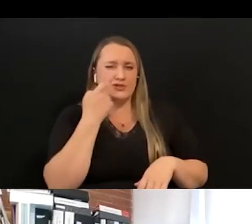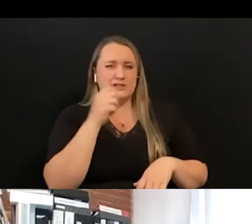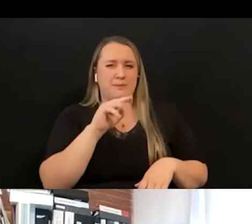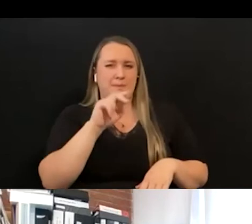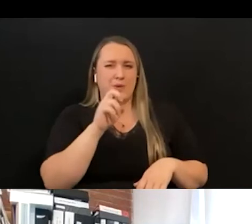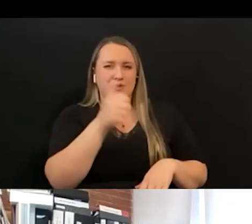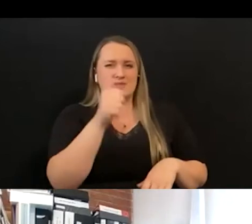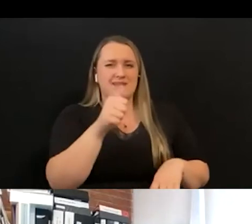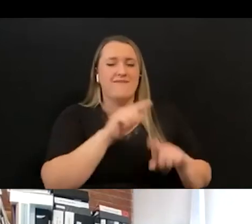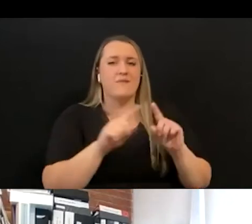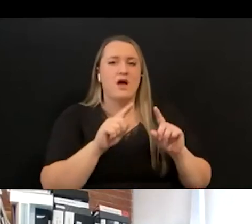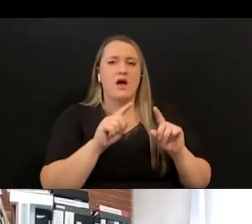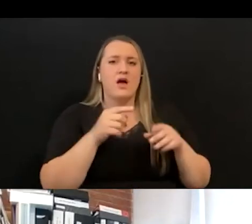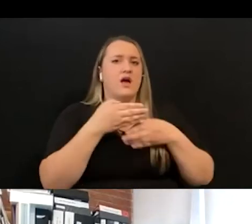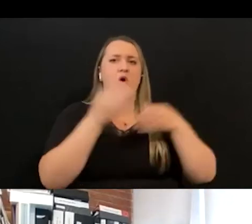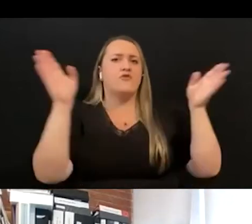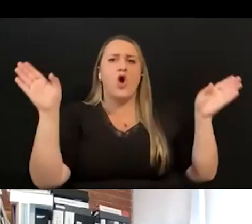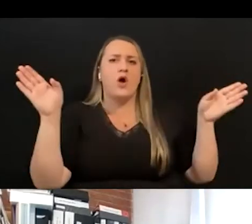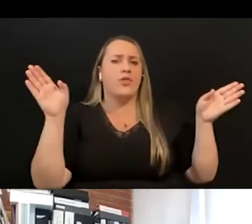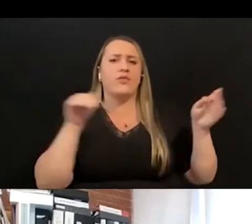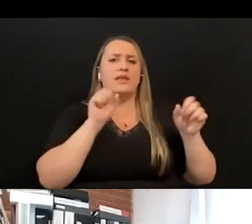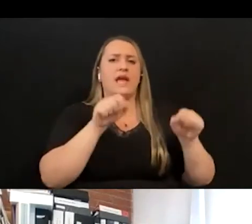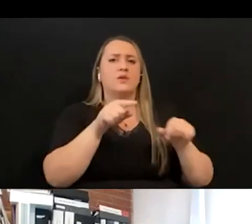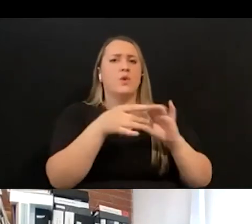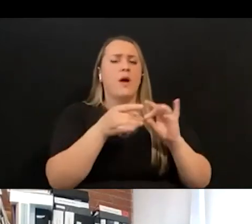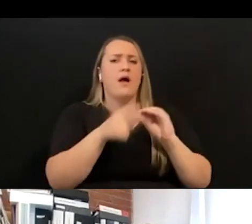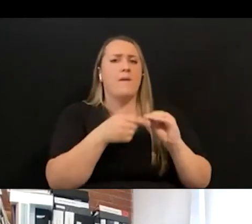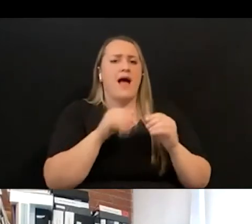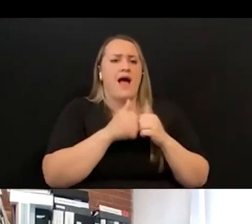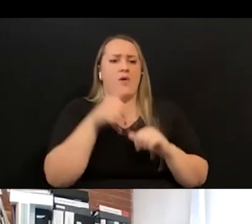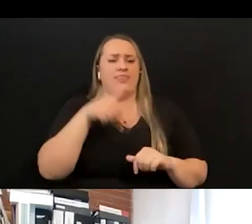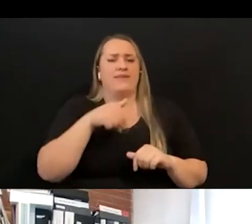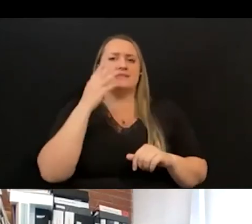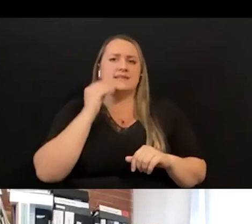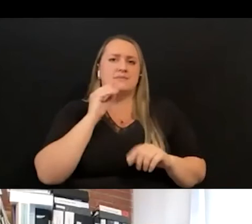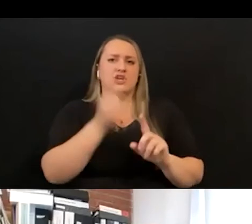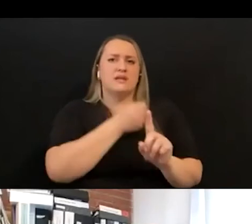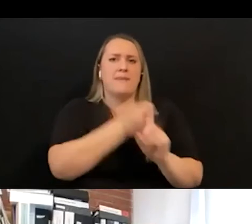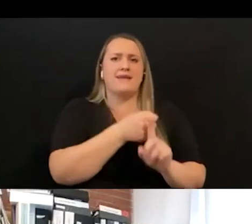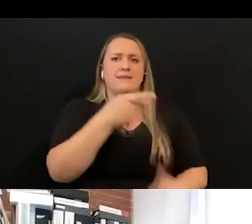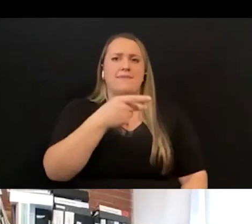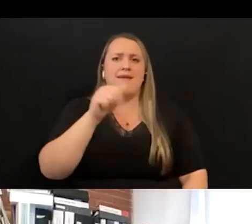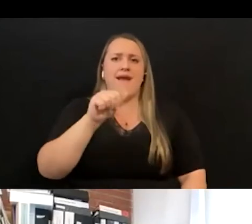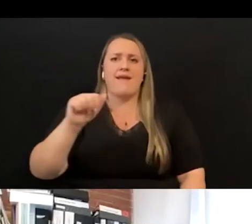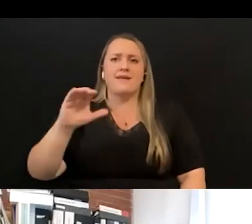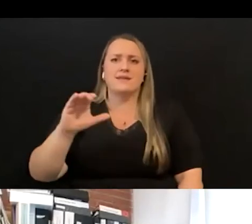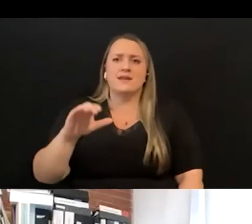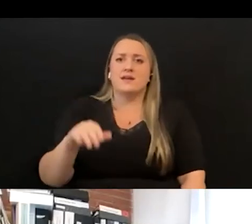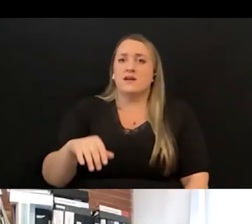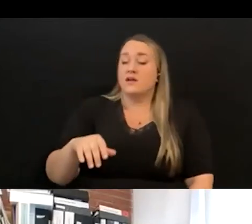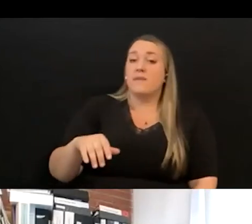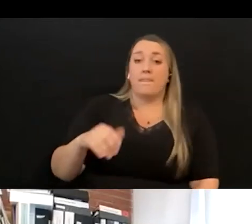Overall, how can you comment about how this experience impacted the PAAC? Well, it's again an